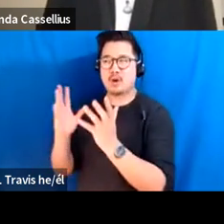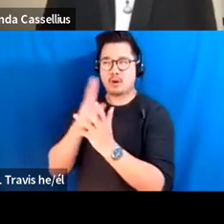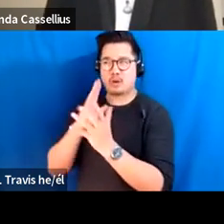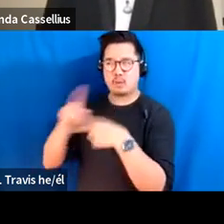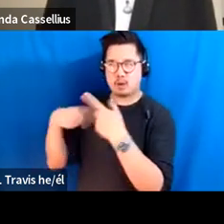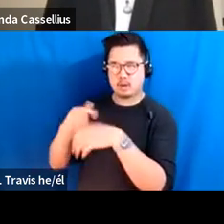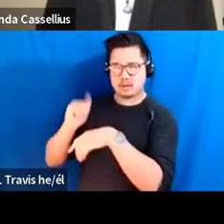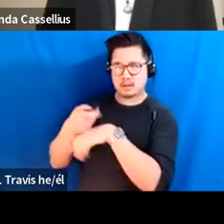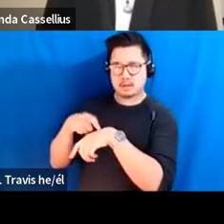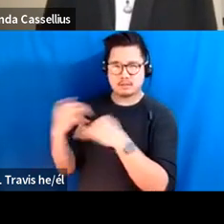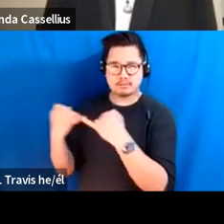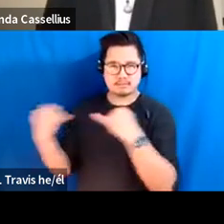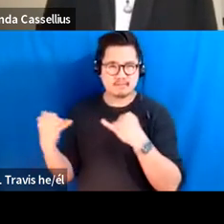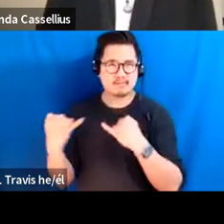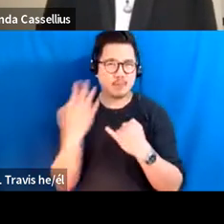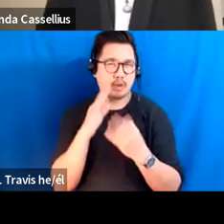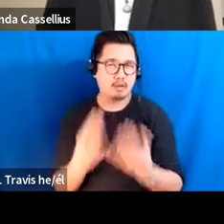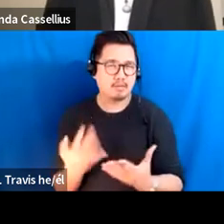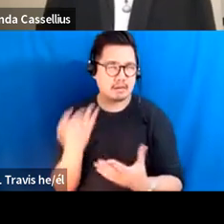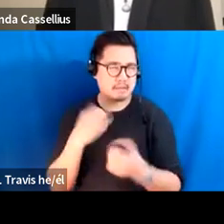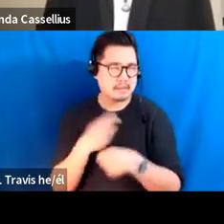next set of revisions if that makes sense